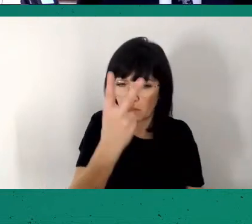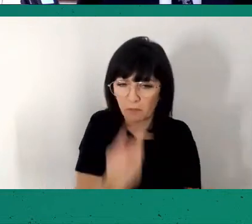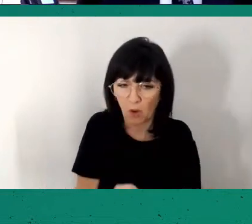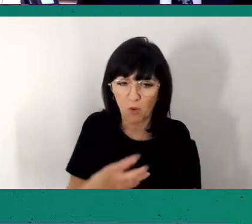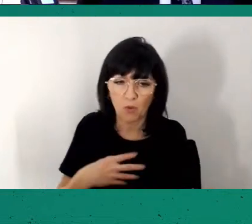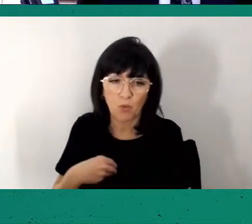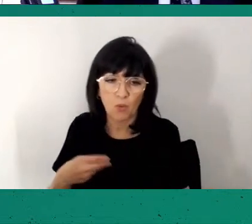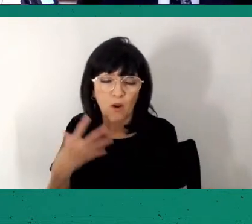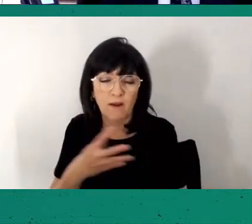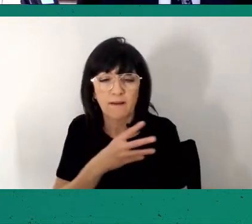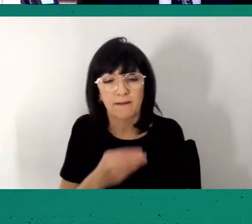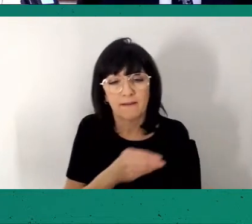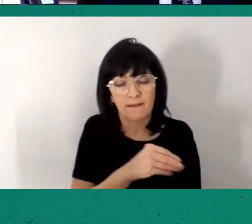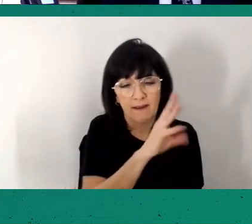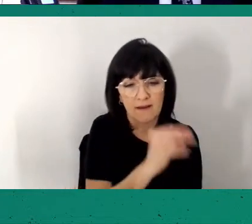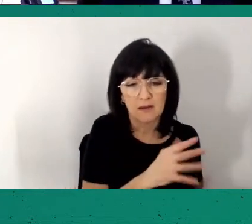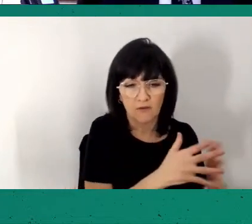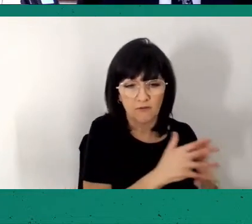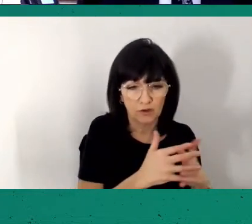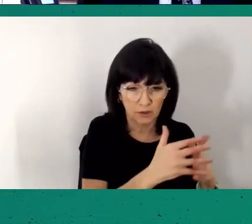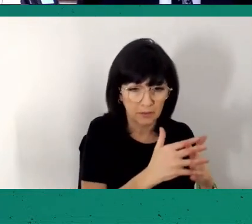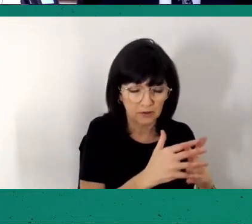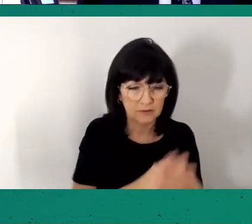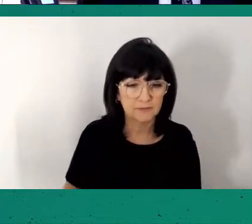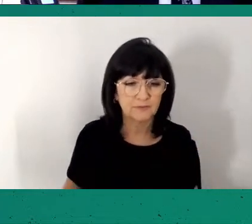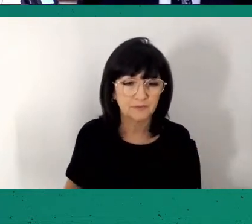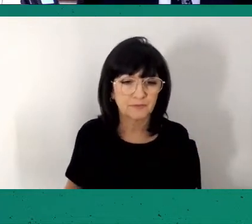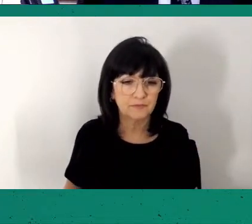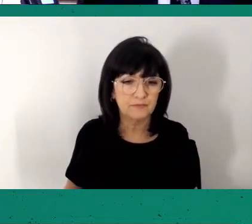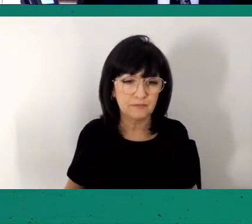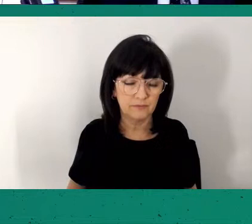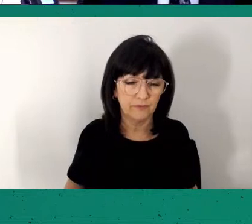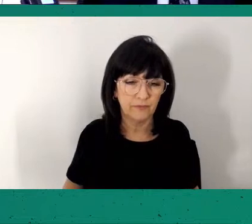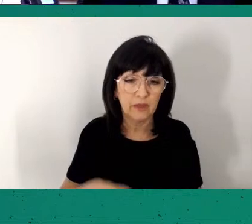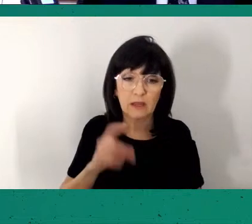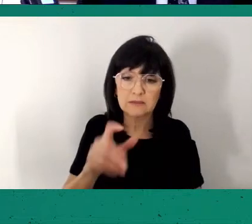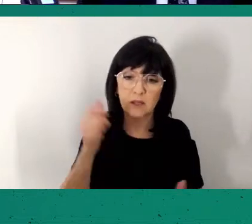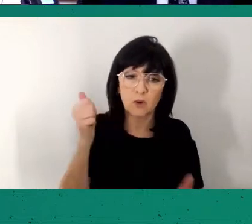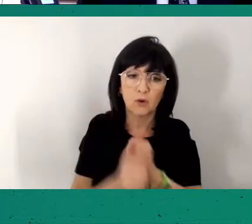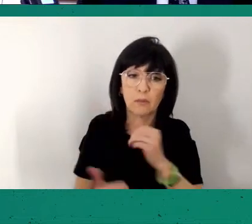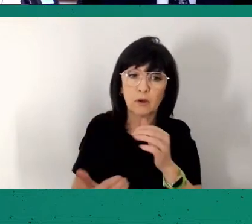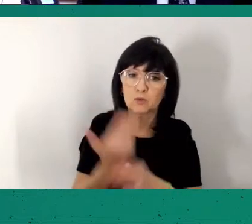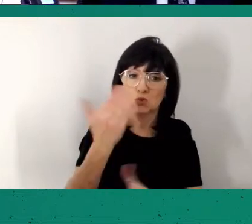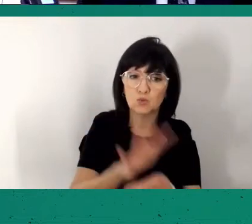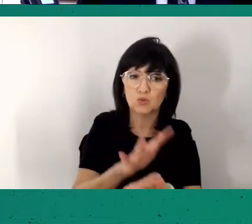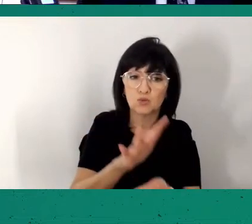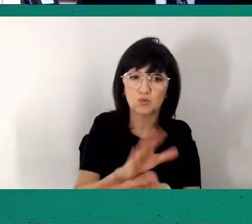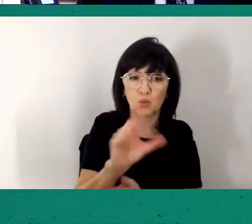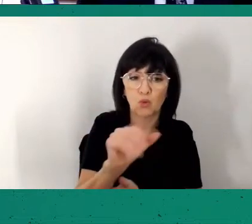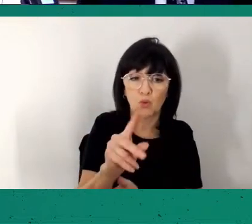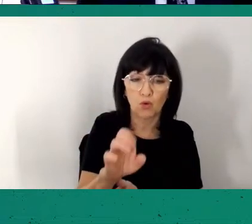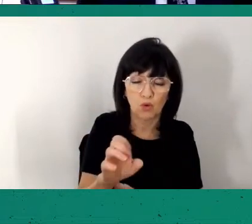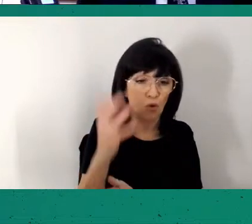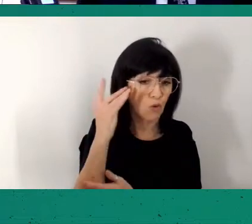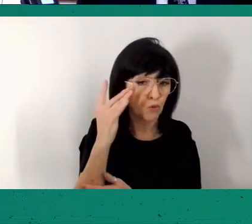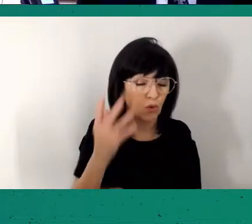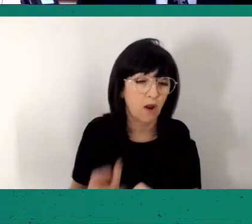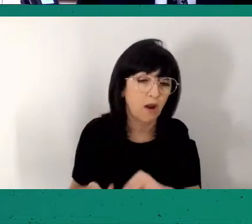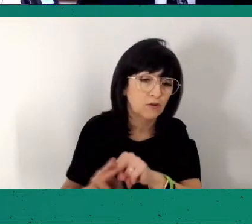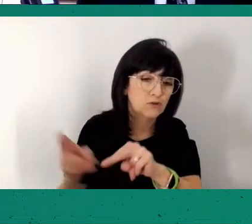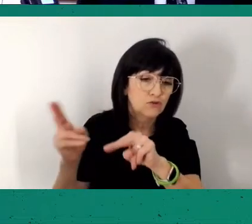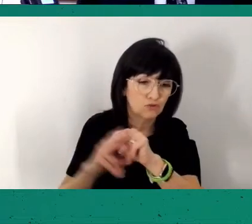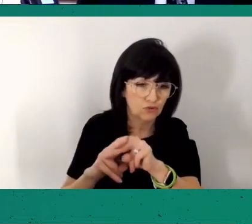During the 1920s, Delaware passed additional new school codes allowing for taxes to support schools.